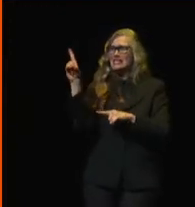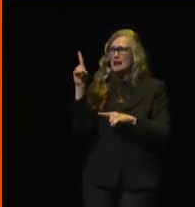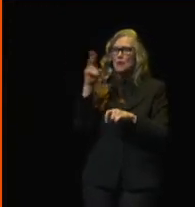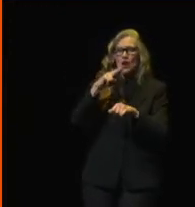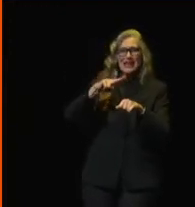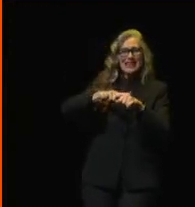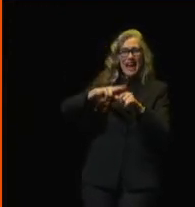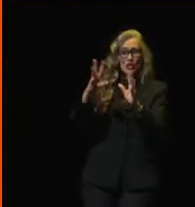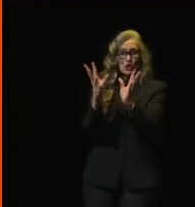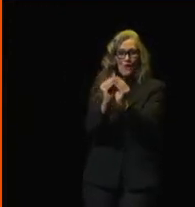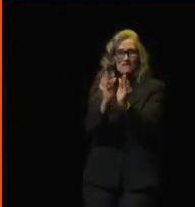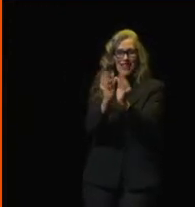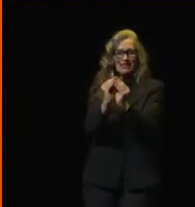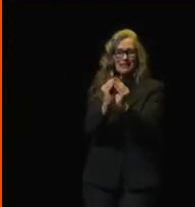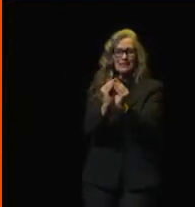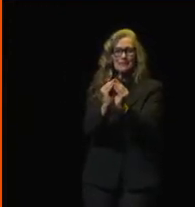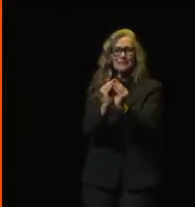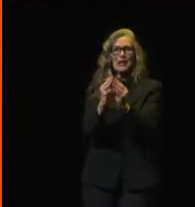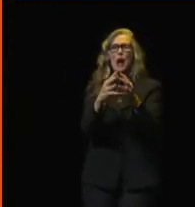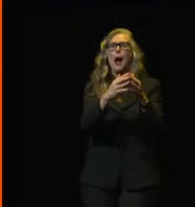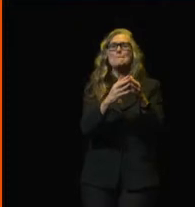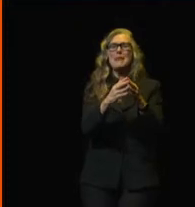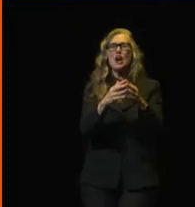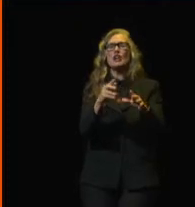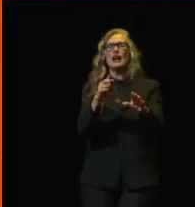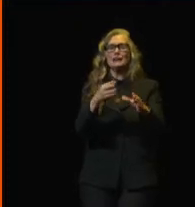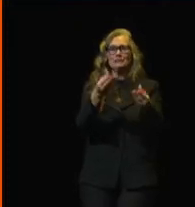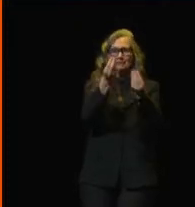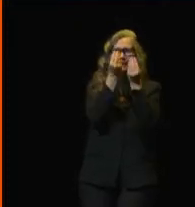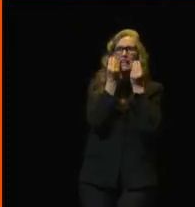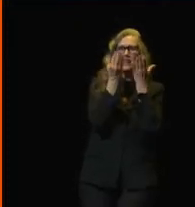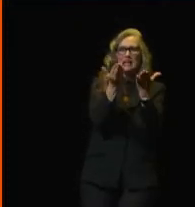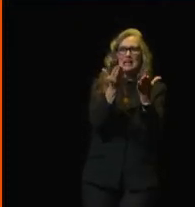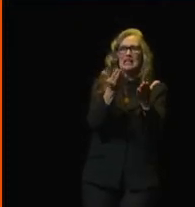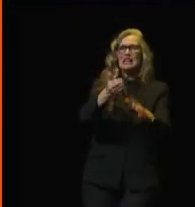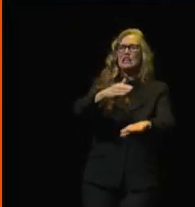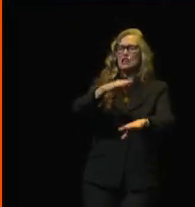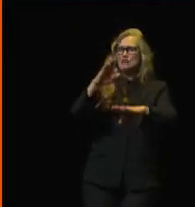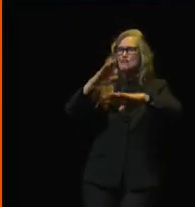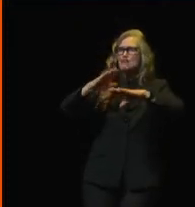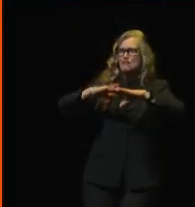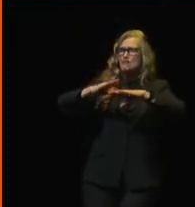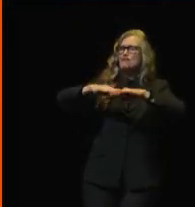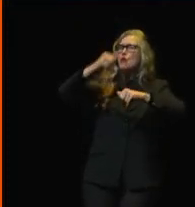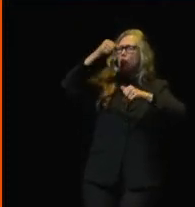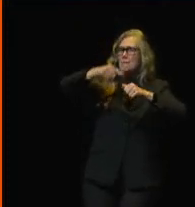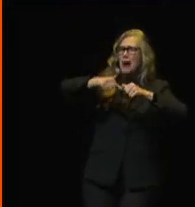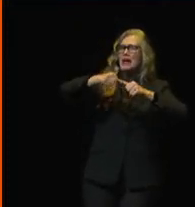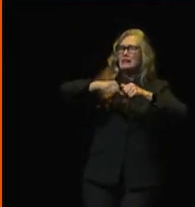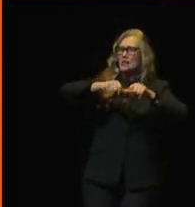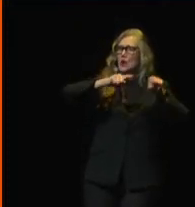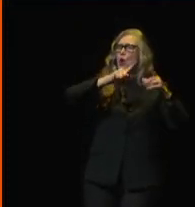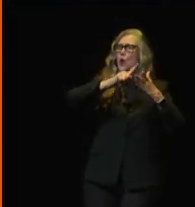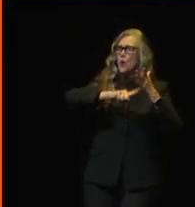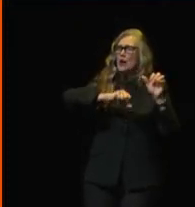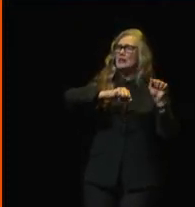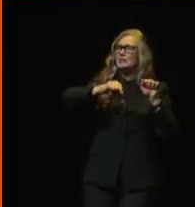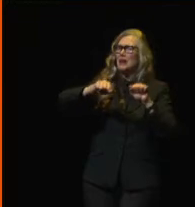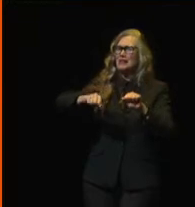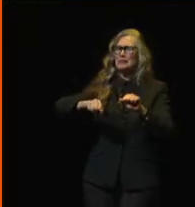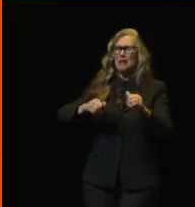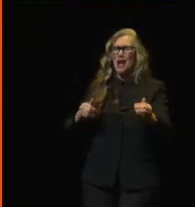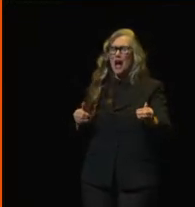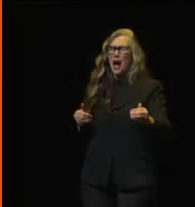He reminded America of what is possible. Up until the very